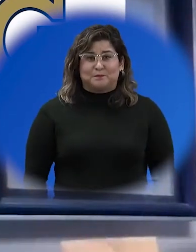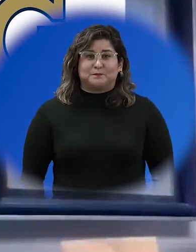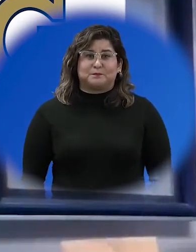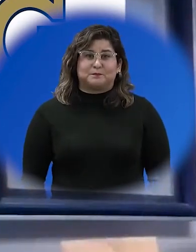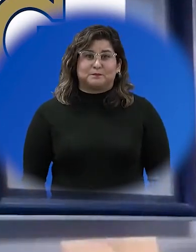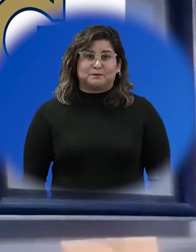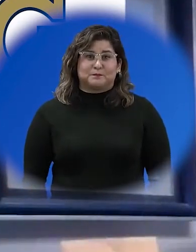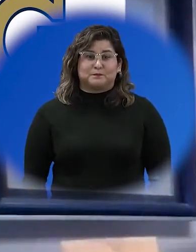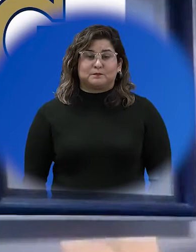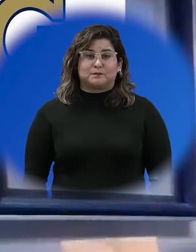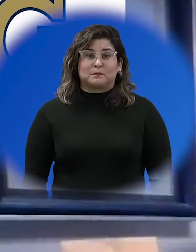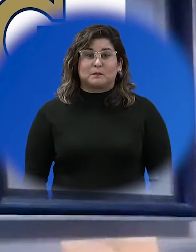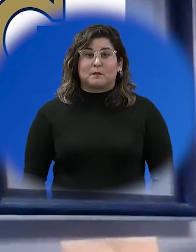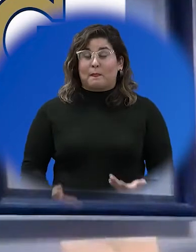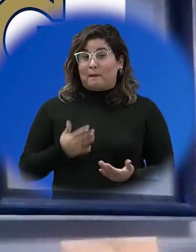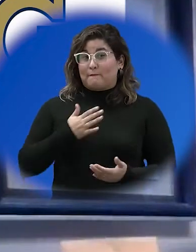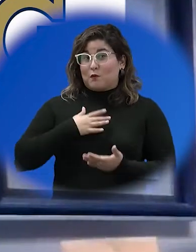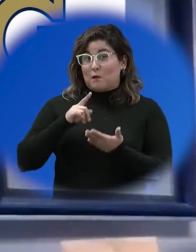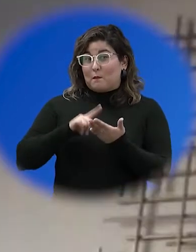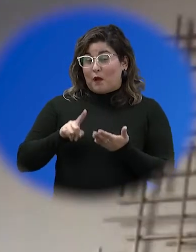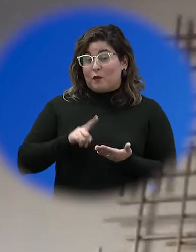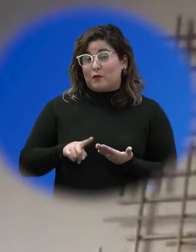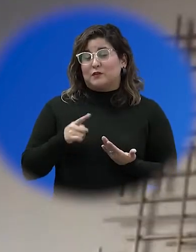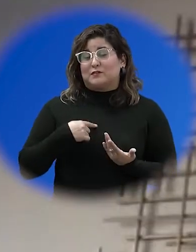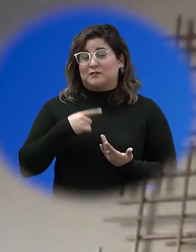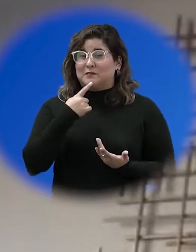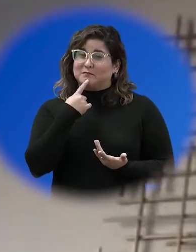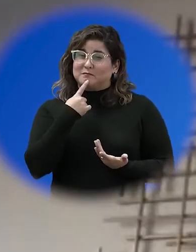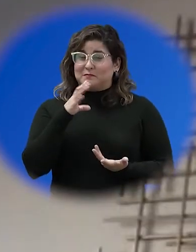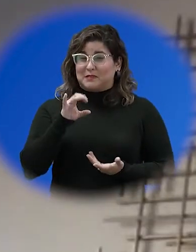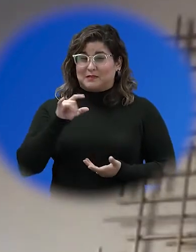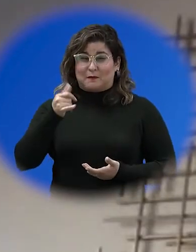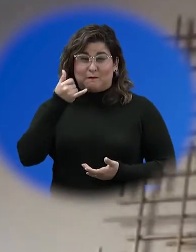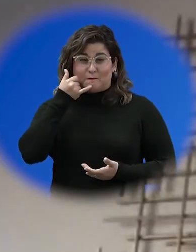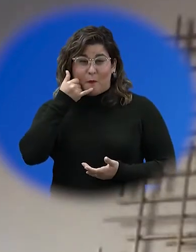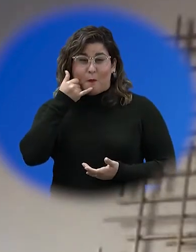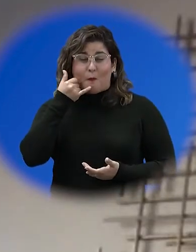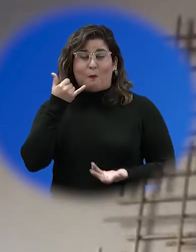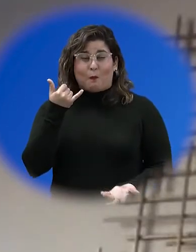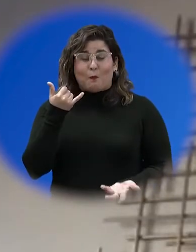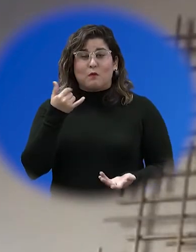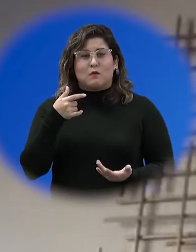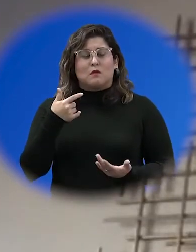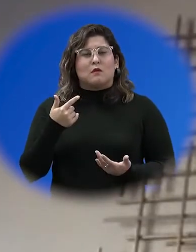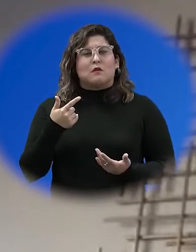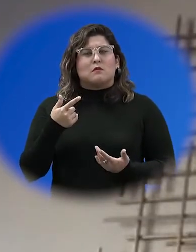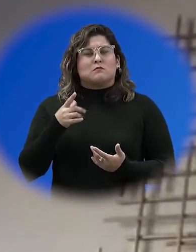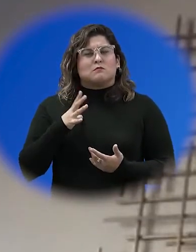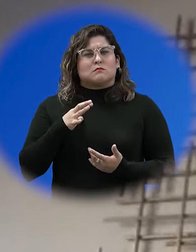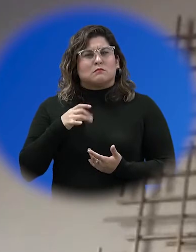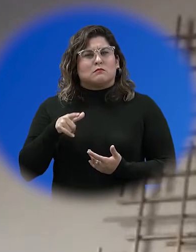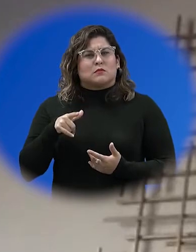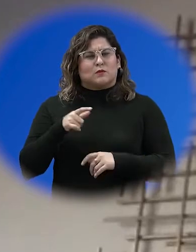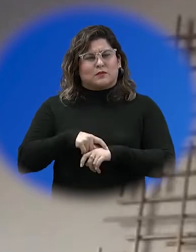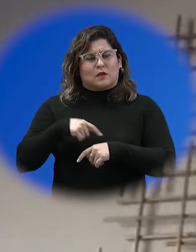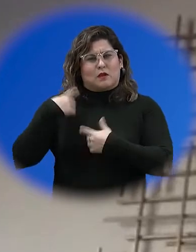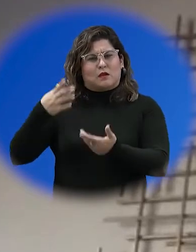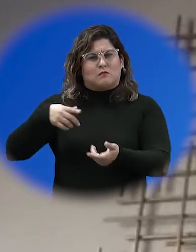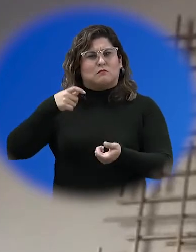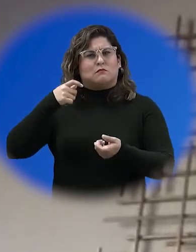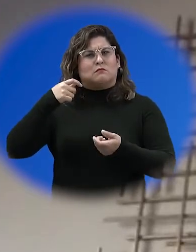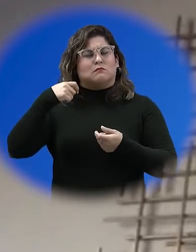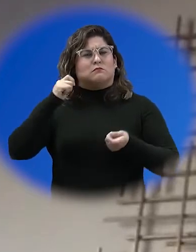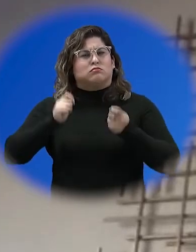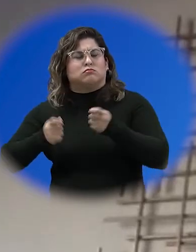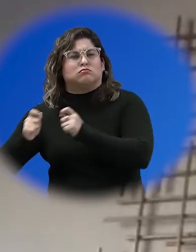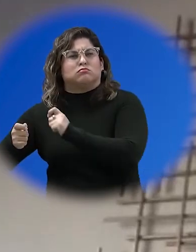isn't going to happen for a large segment of our population. For my research, I would choose a cell phone. The great piece about that is over